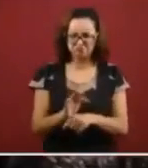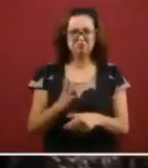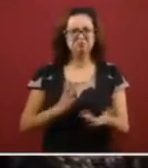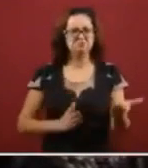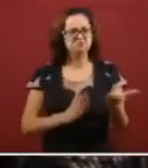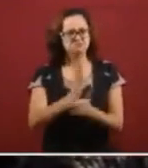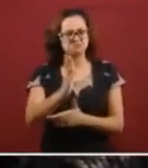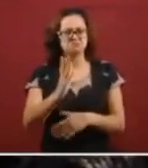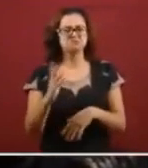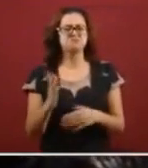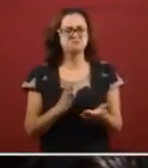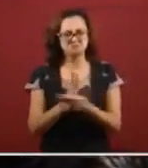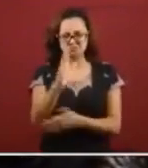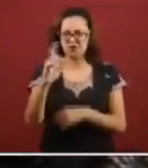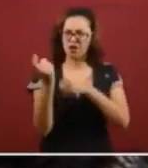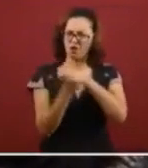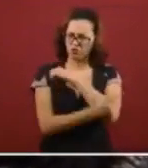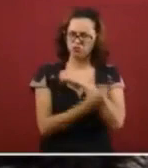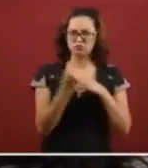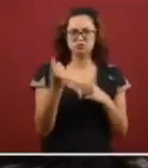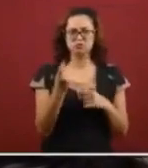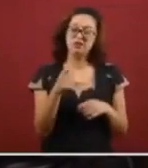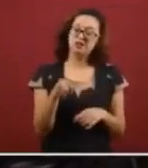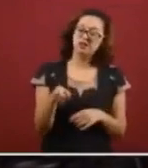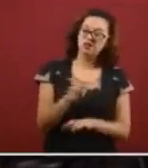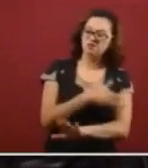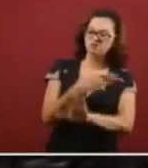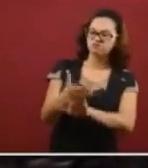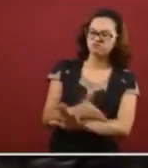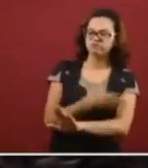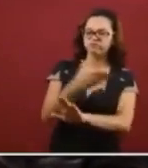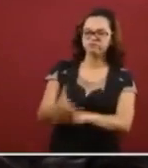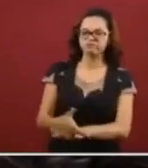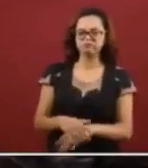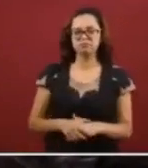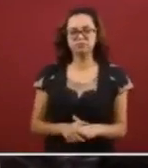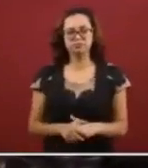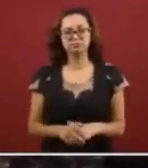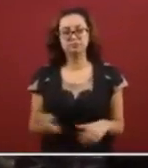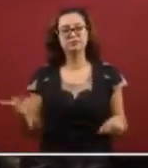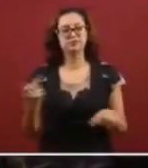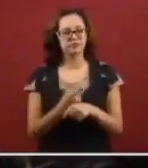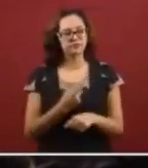and defended automatically passing.